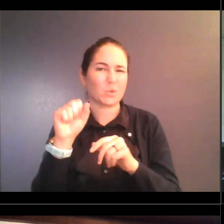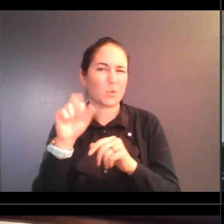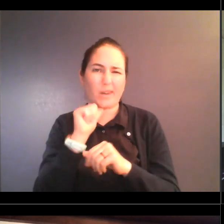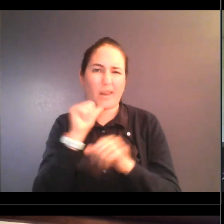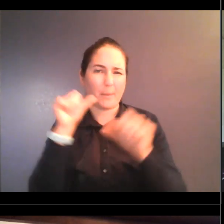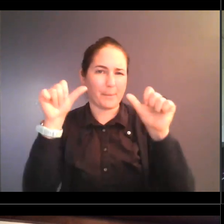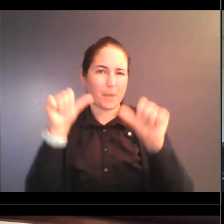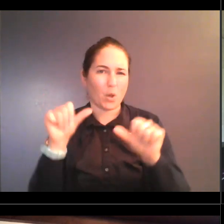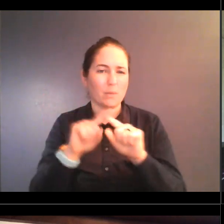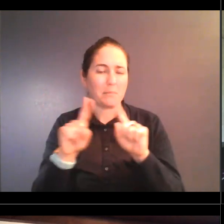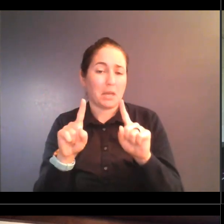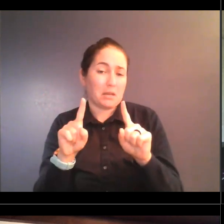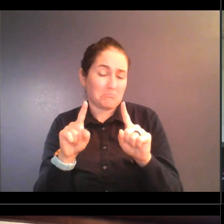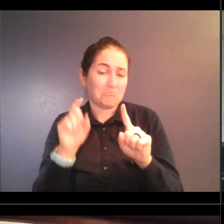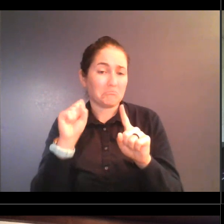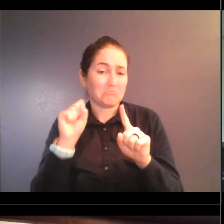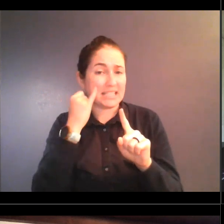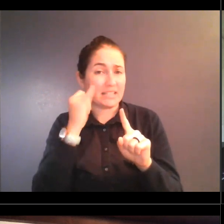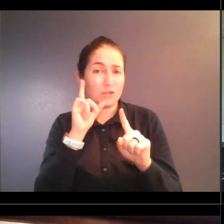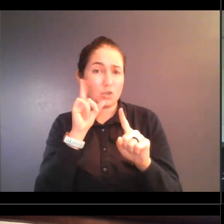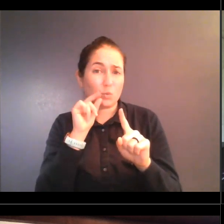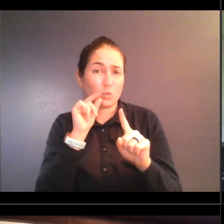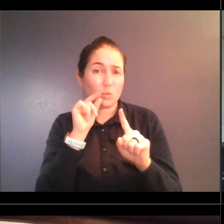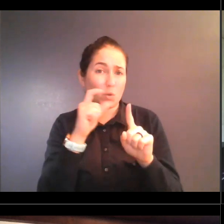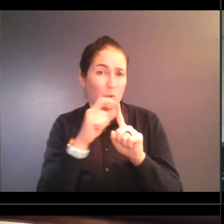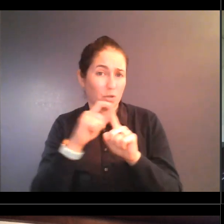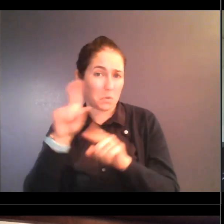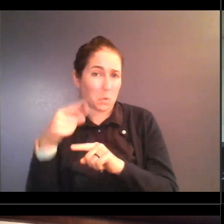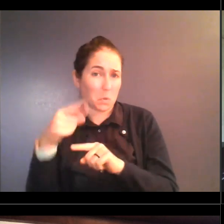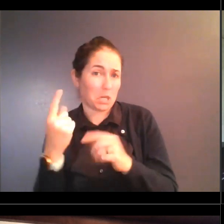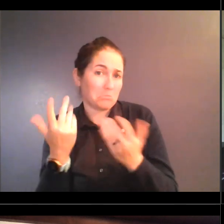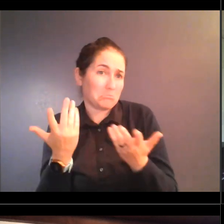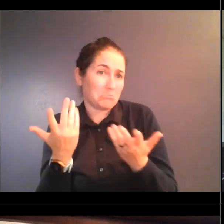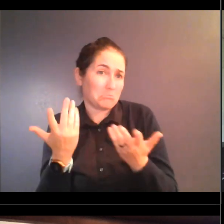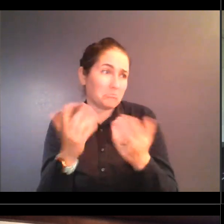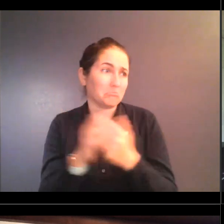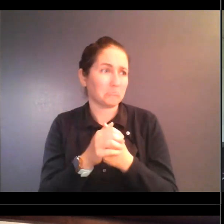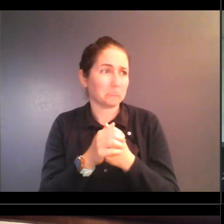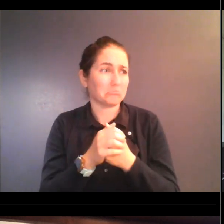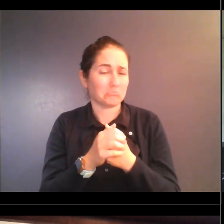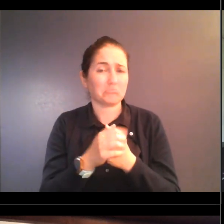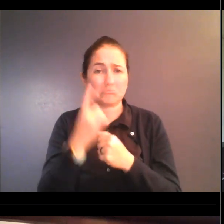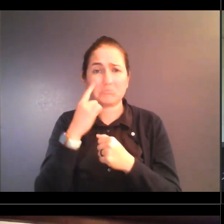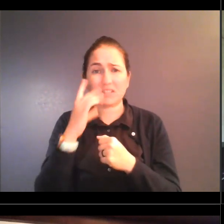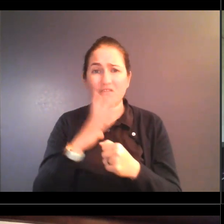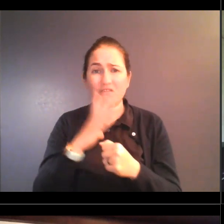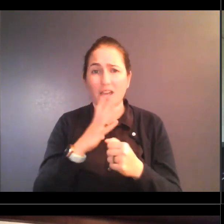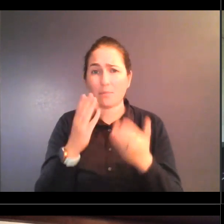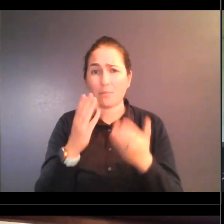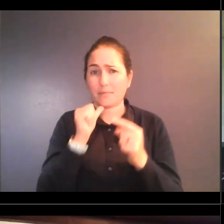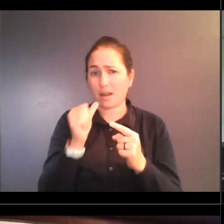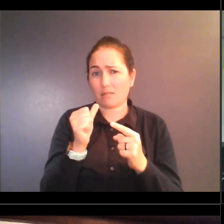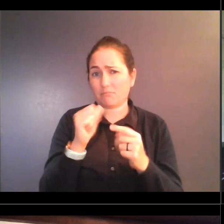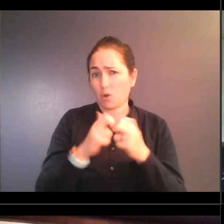But I think, you know, if you're tweeting the words only, there's probably not really an etiquette issue